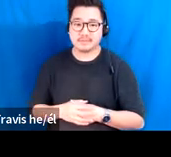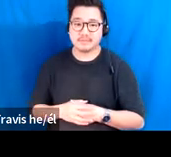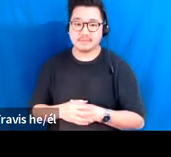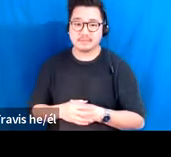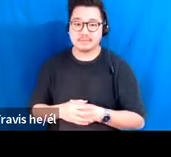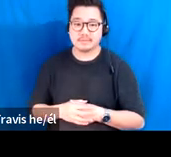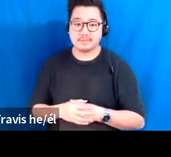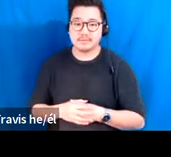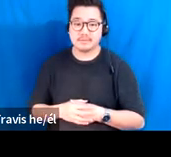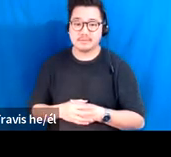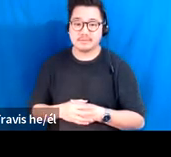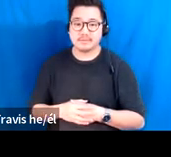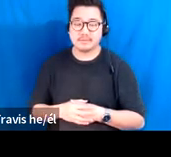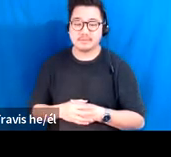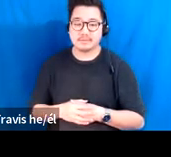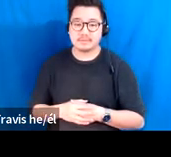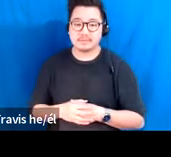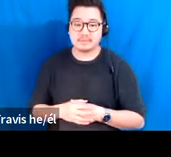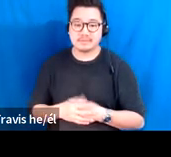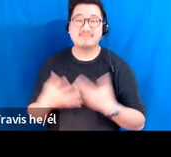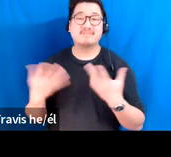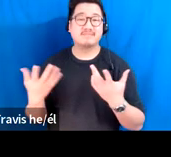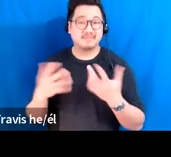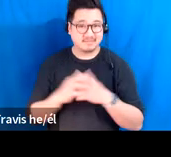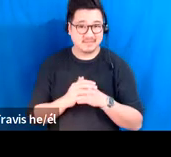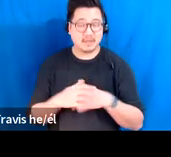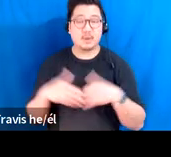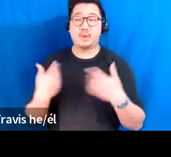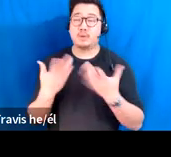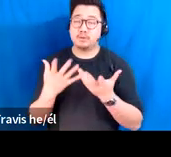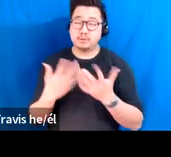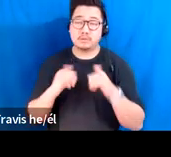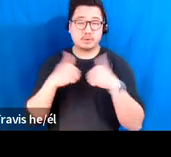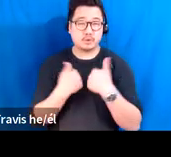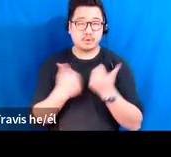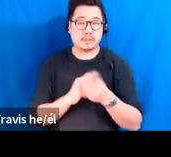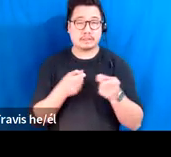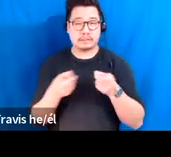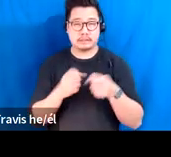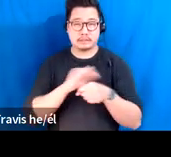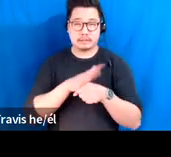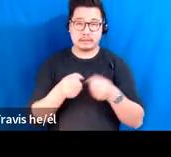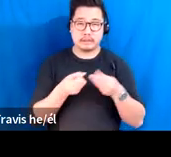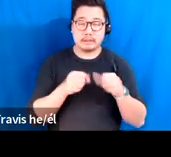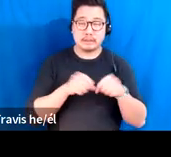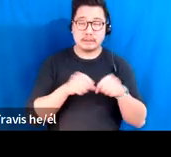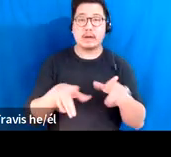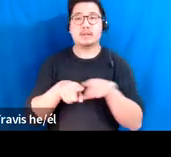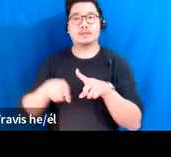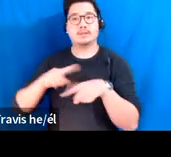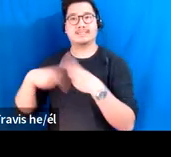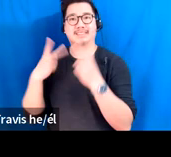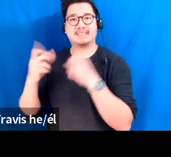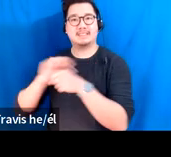strain that comes with mitigating a global pandemic and the immense challenges we are all coming out of with this surge